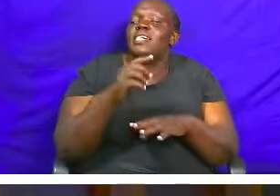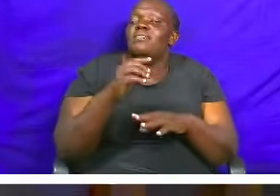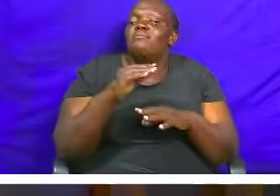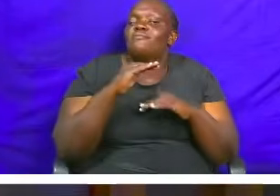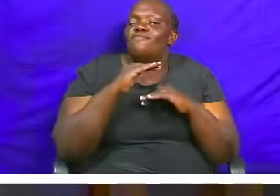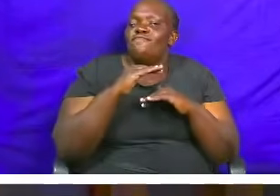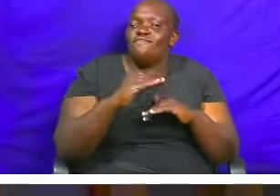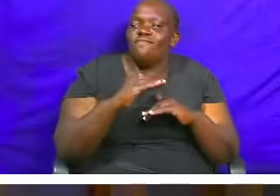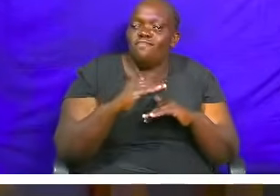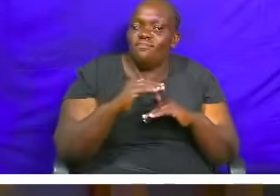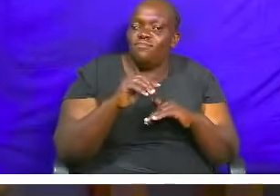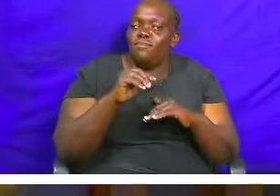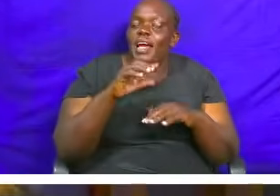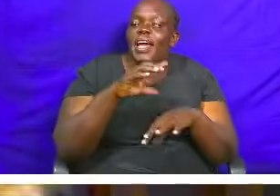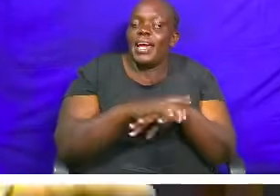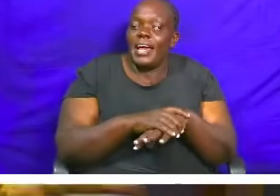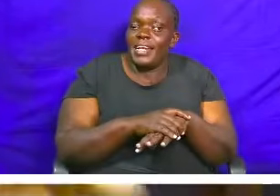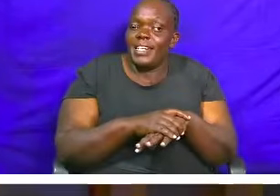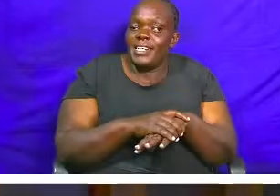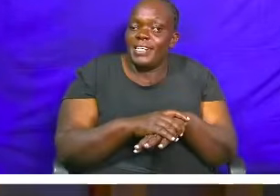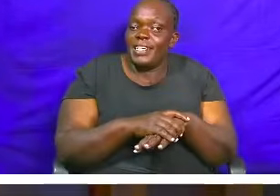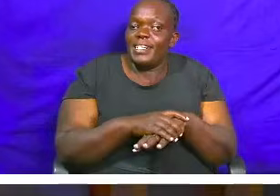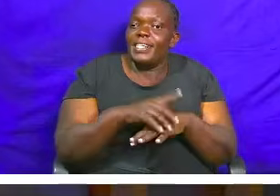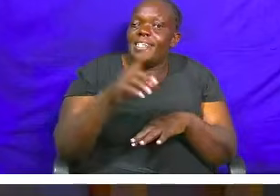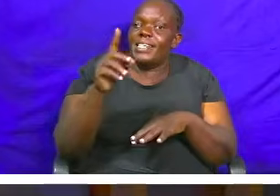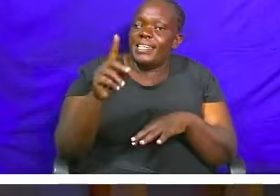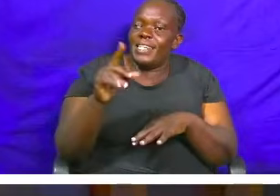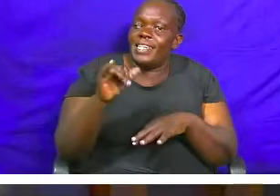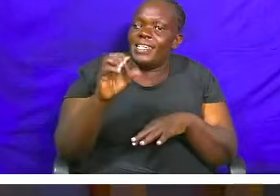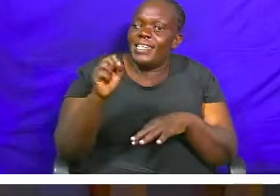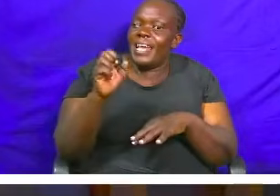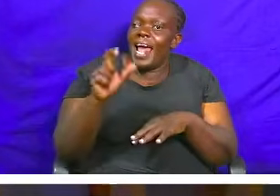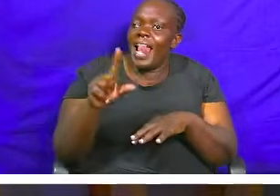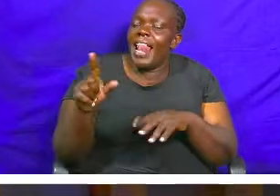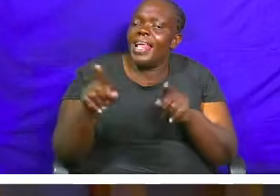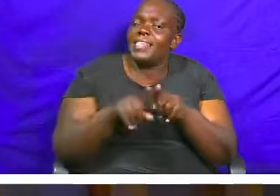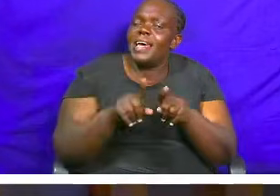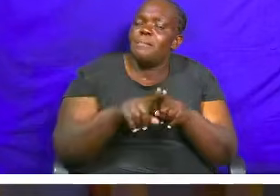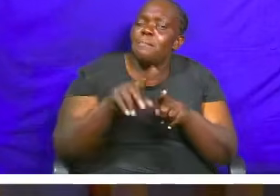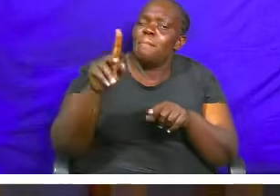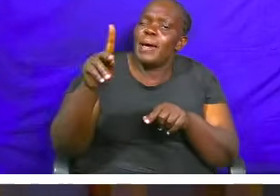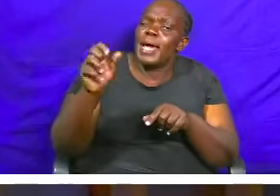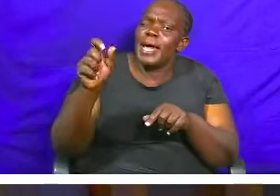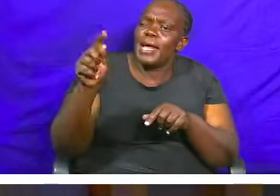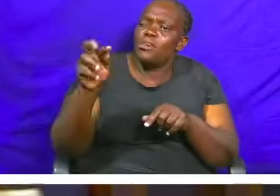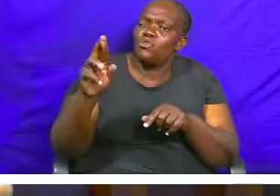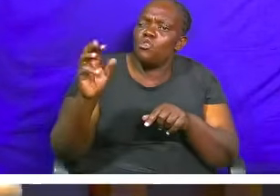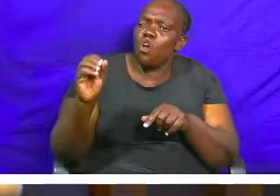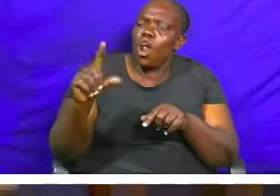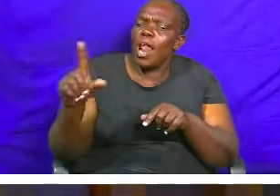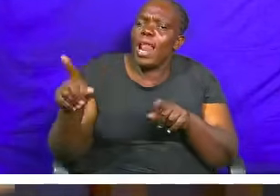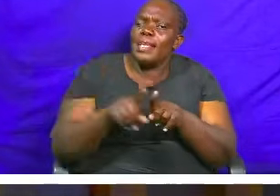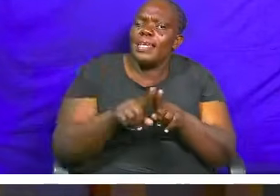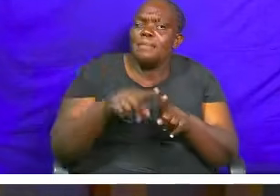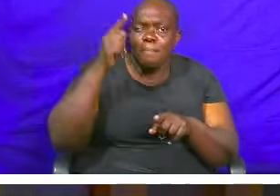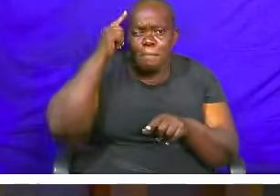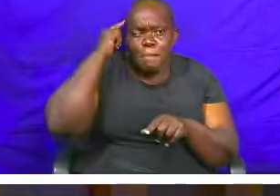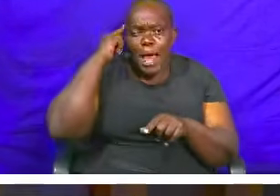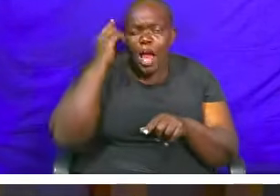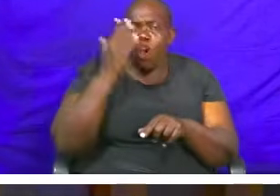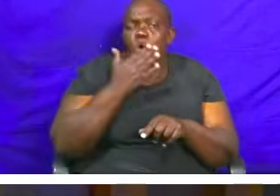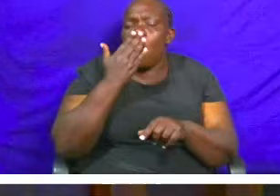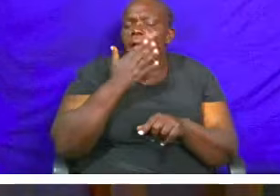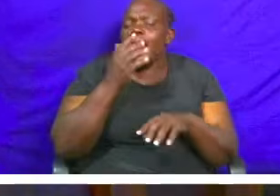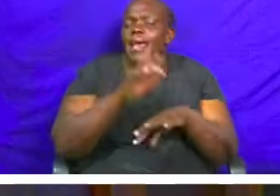will get a fraction of diesel, a fraction of petrol, and then you'll also get a fraction of the black oil. Okay, so now you have